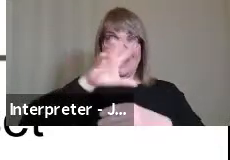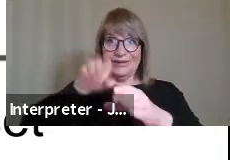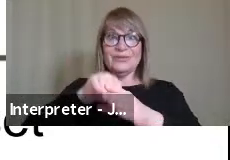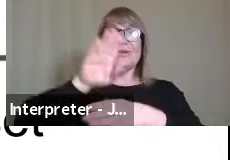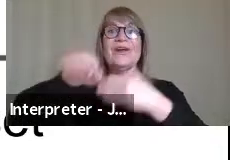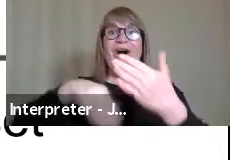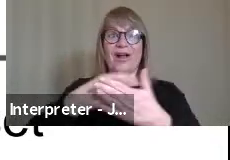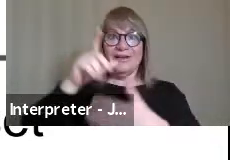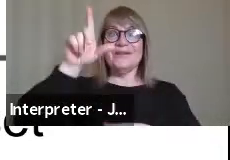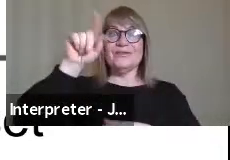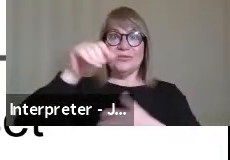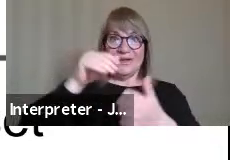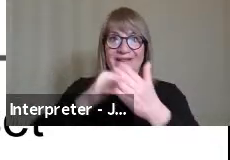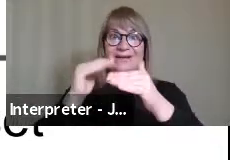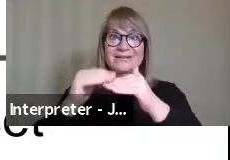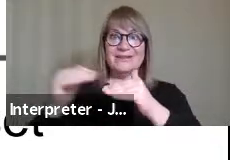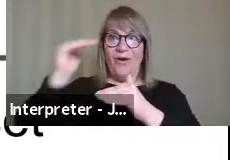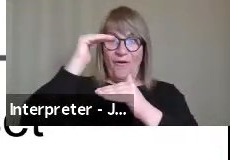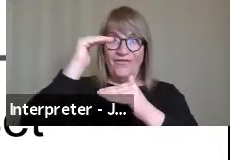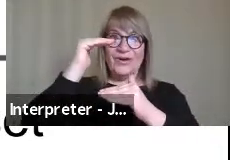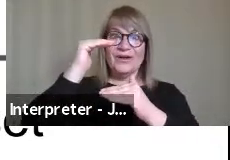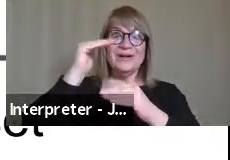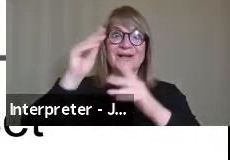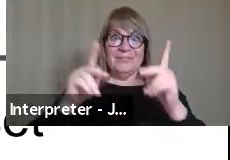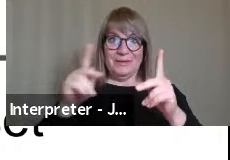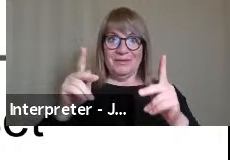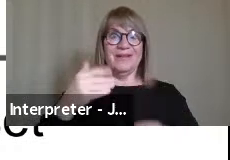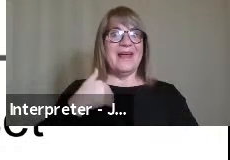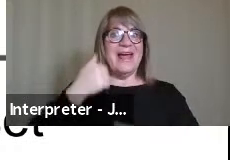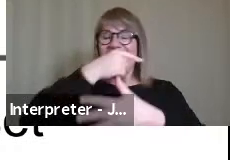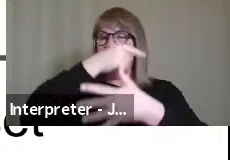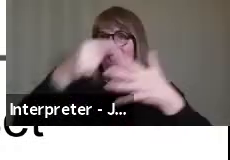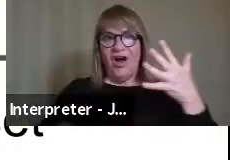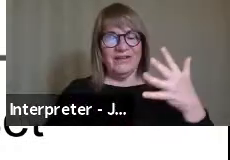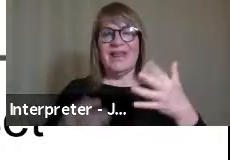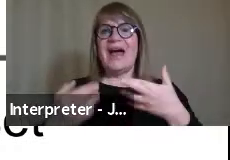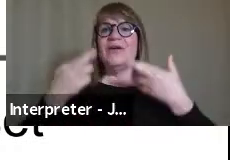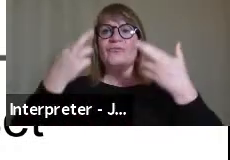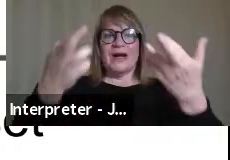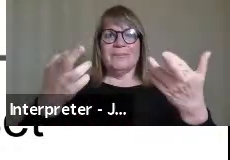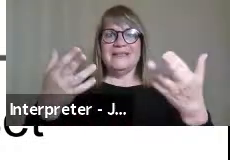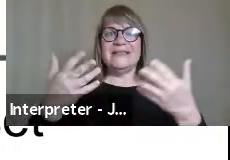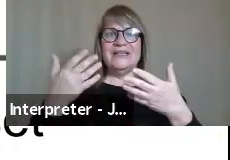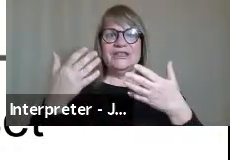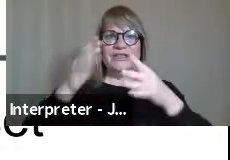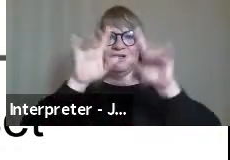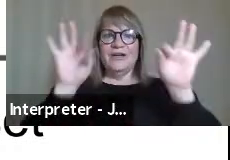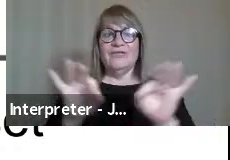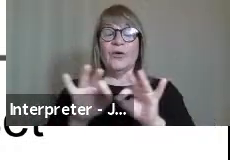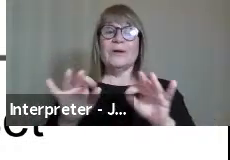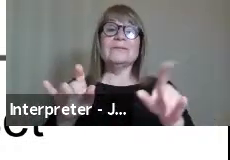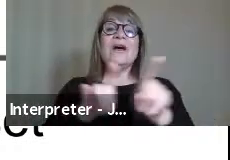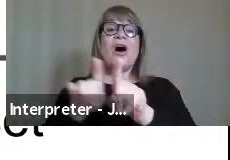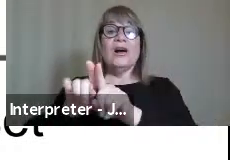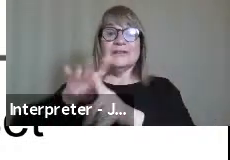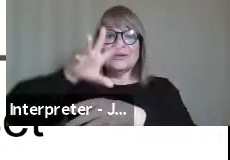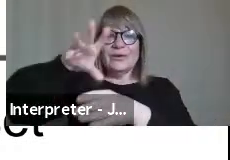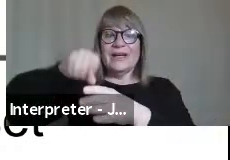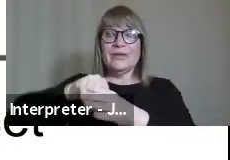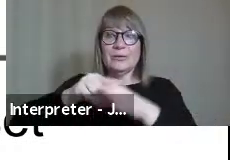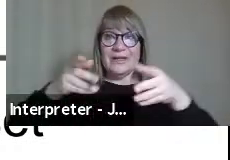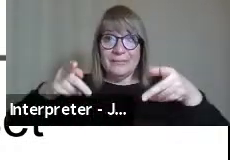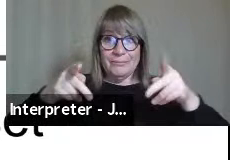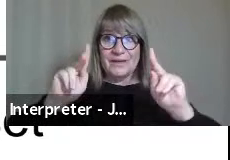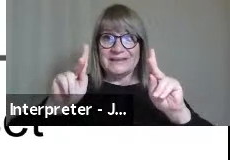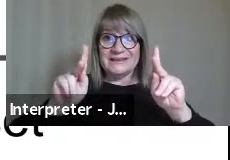forms that ultimately have gone into our database they also included other records such as the so-called consent forms and